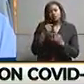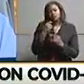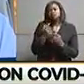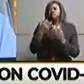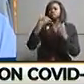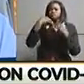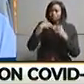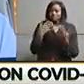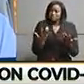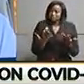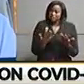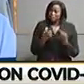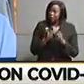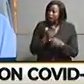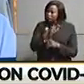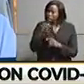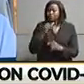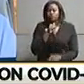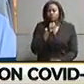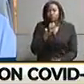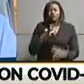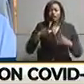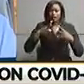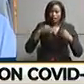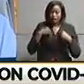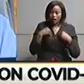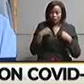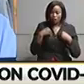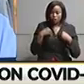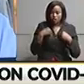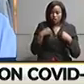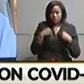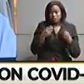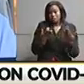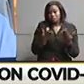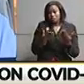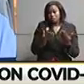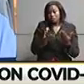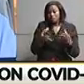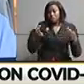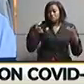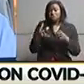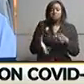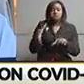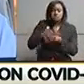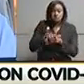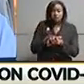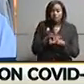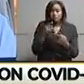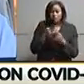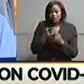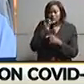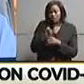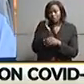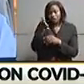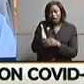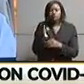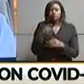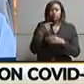don't allow in a group somebody who is coughing or